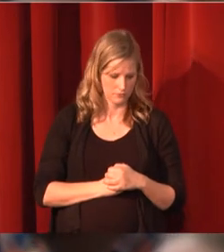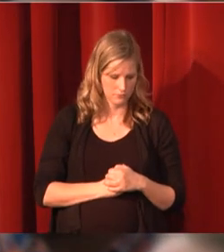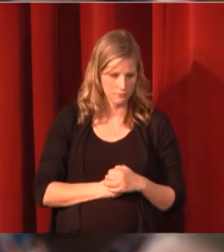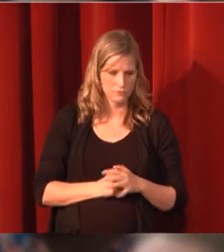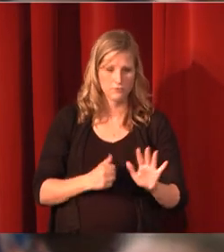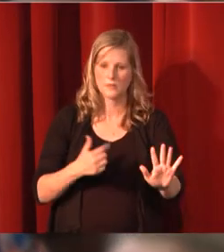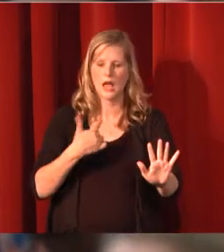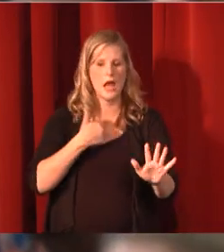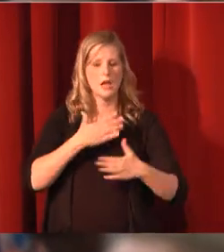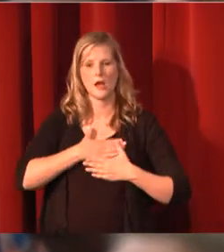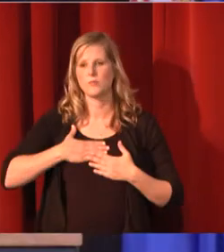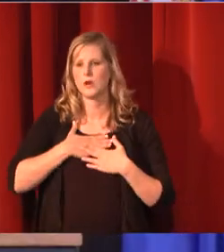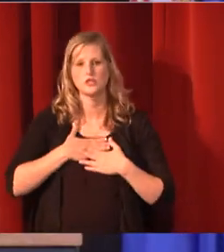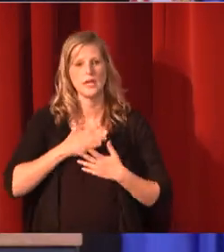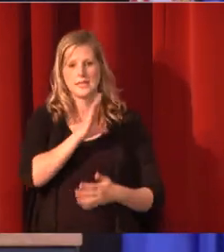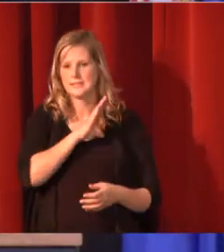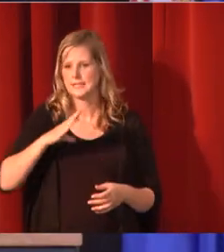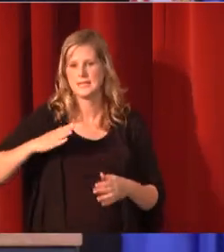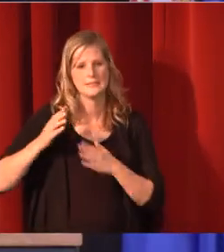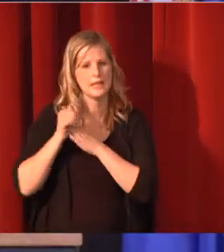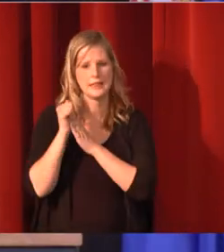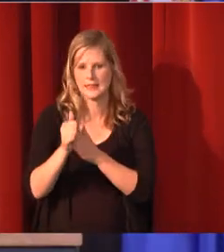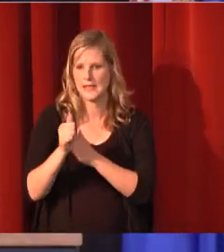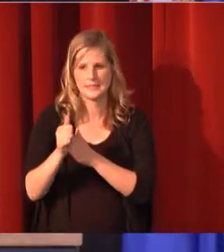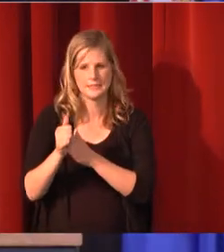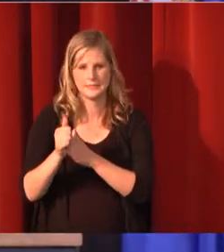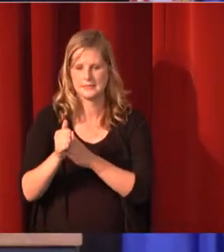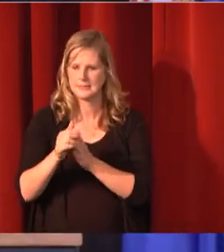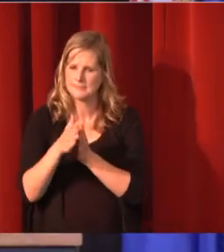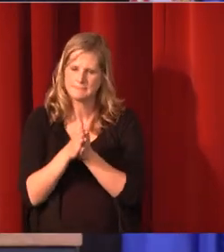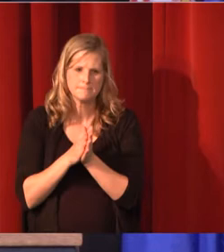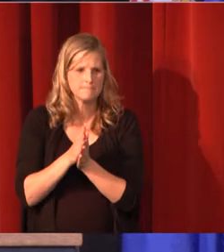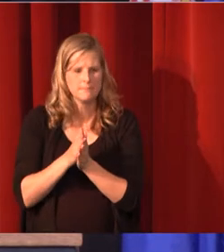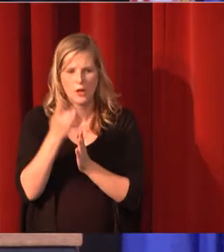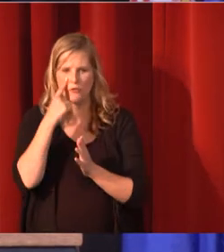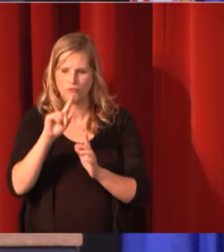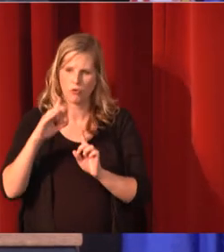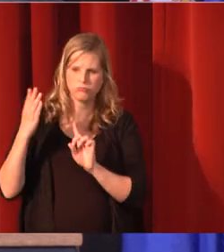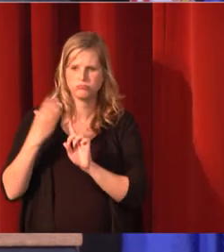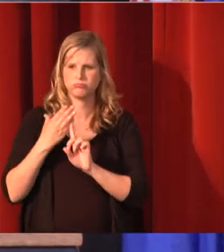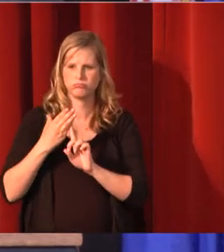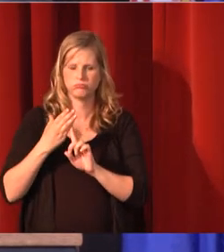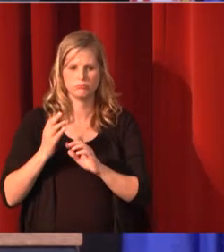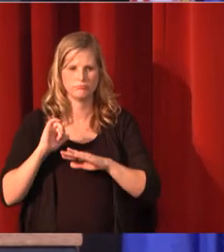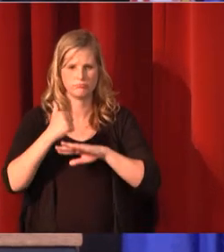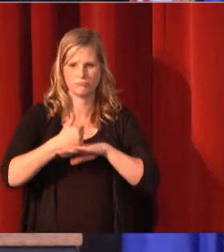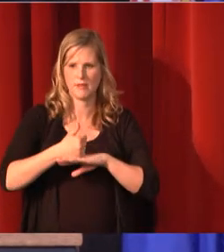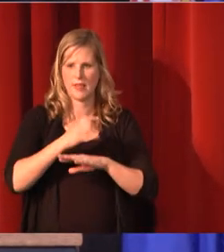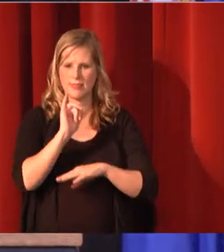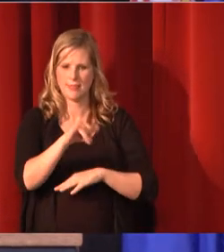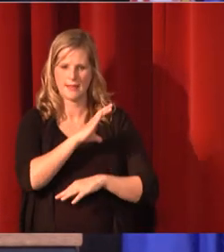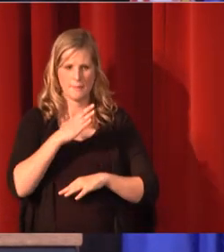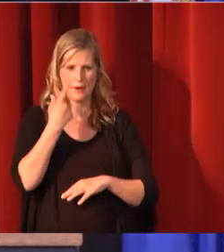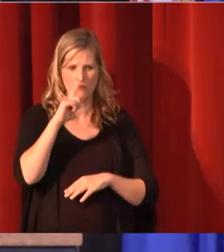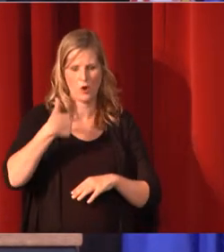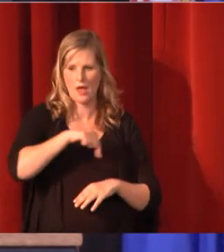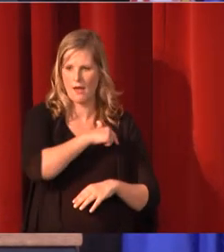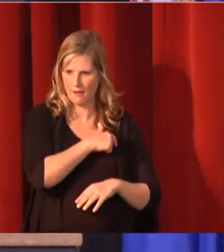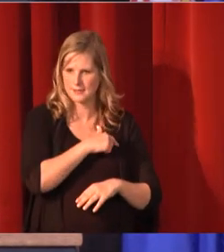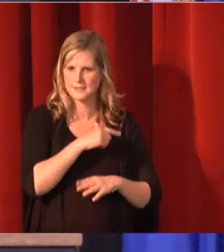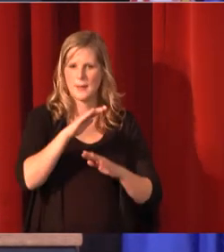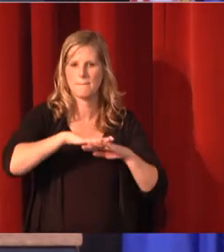appreciate the citizens League stepping forward to convene a minimum wage Study Committee for us to explore and bring